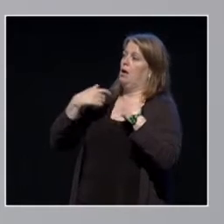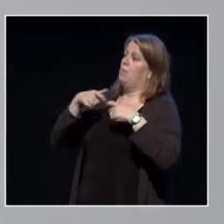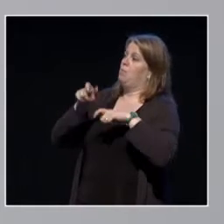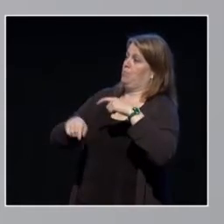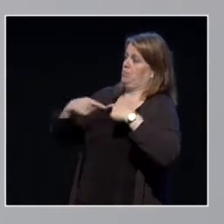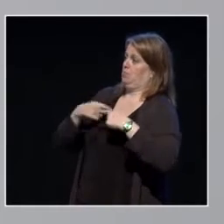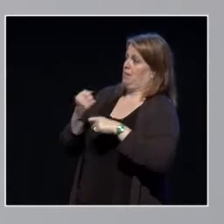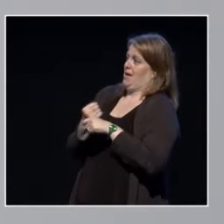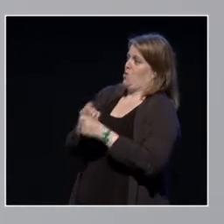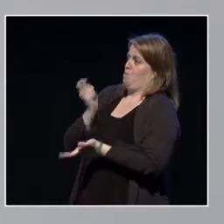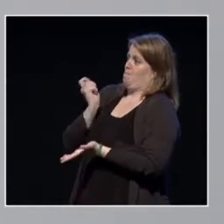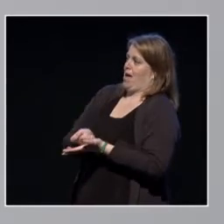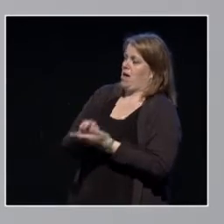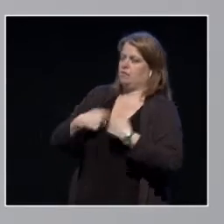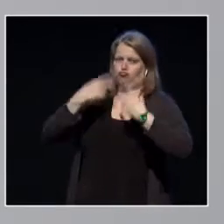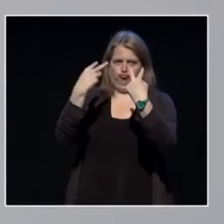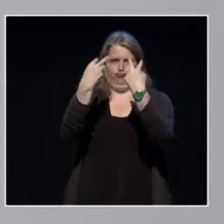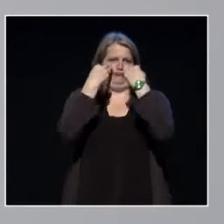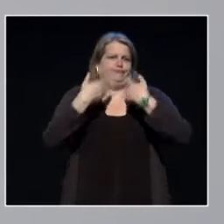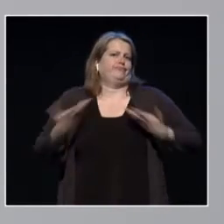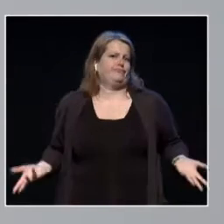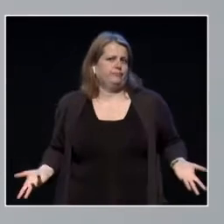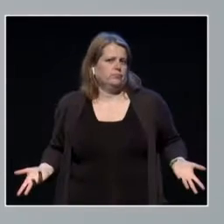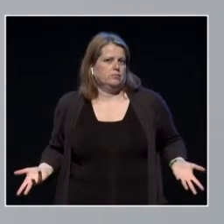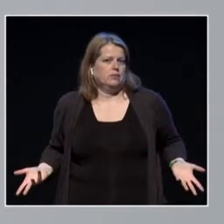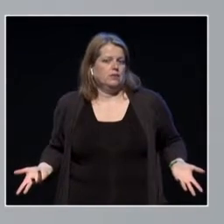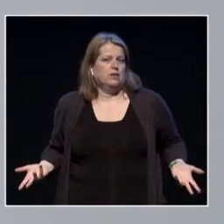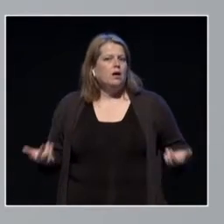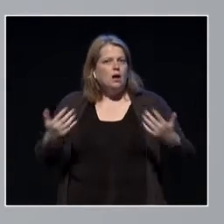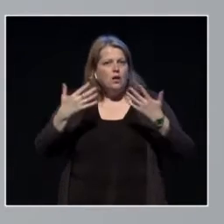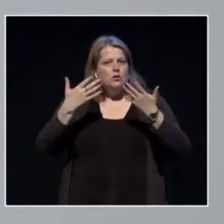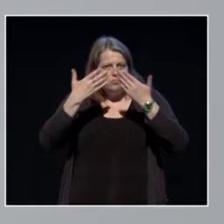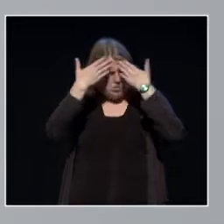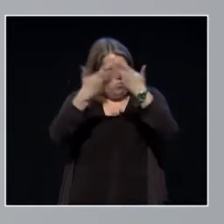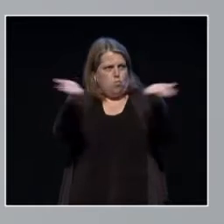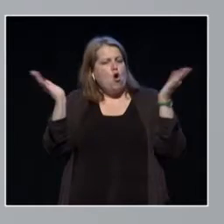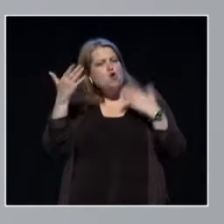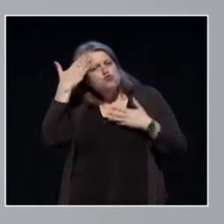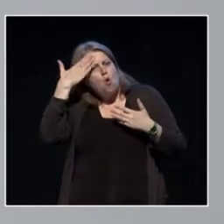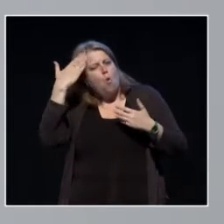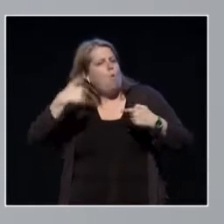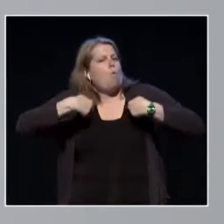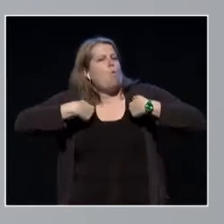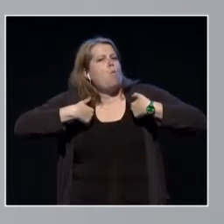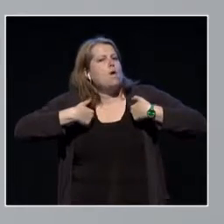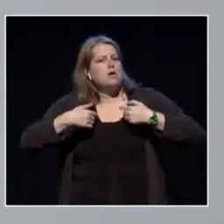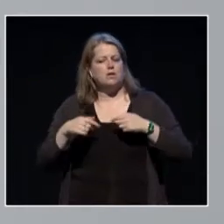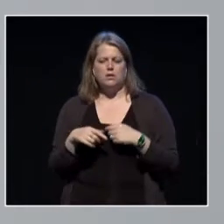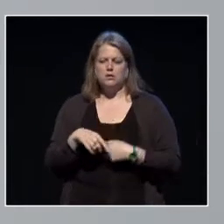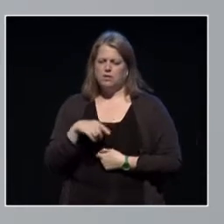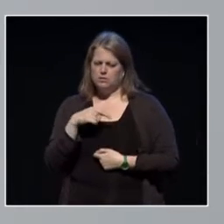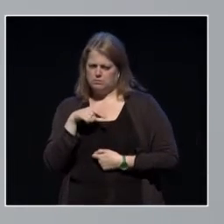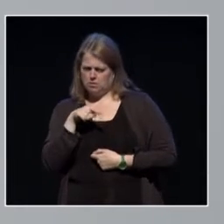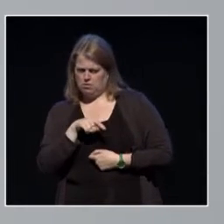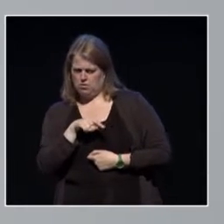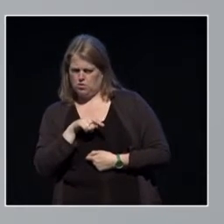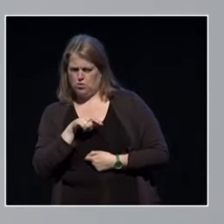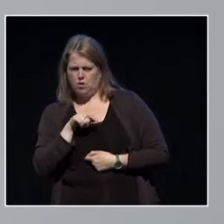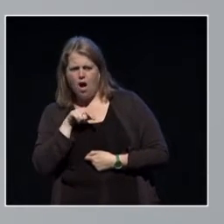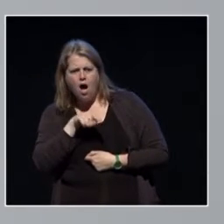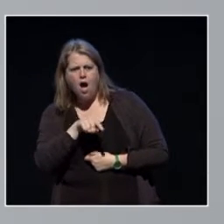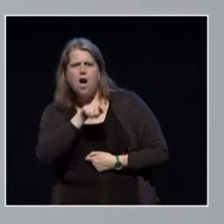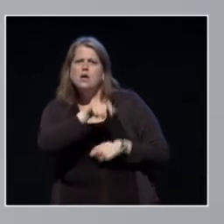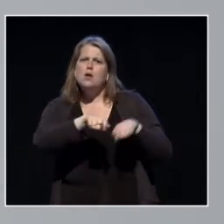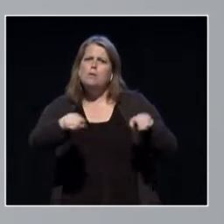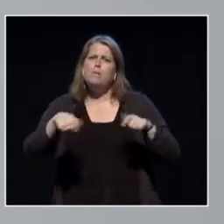one knows about us. And then that made me ponder that if these underprivileged yet highly skilled